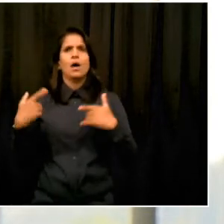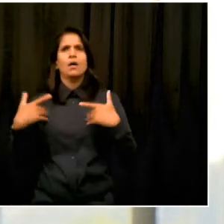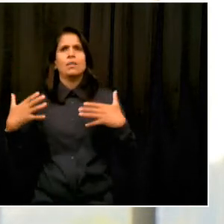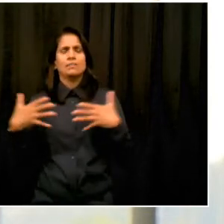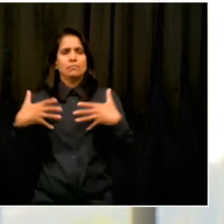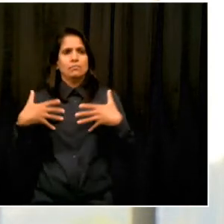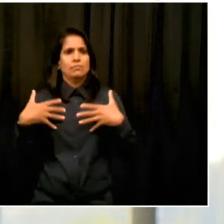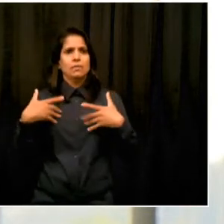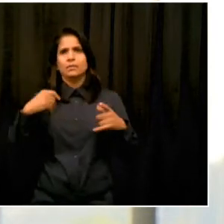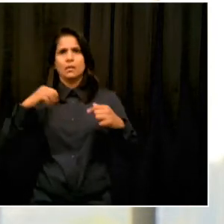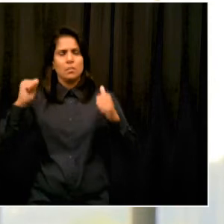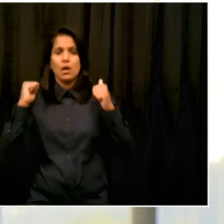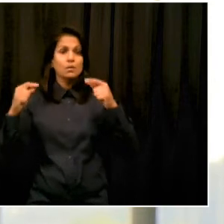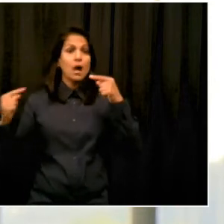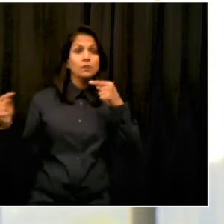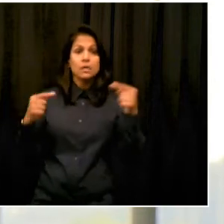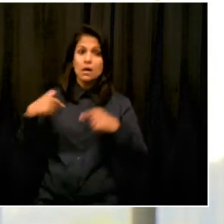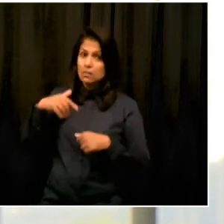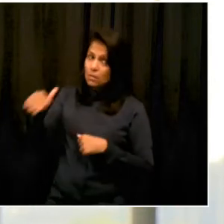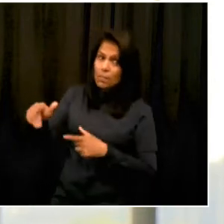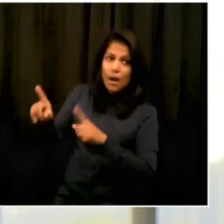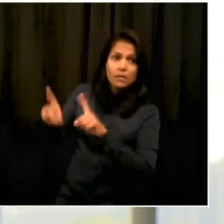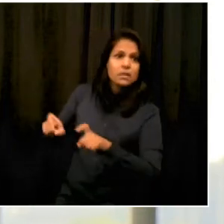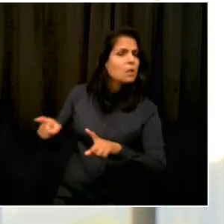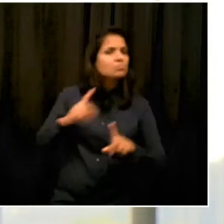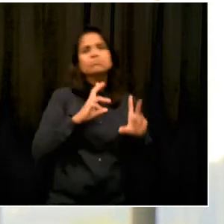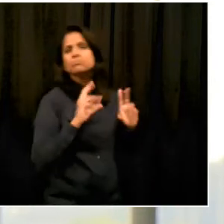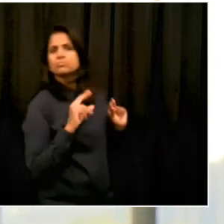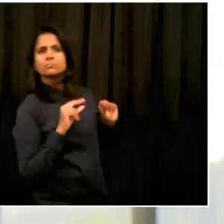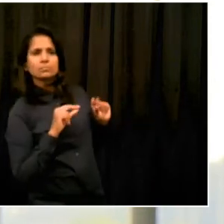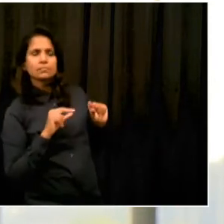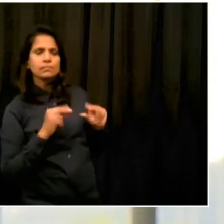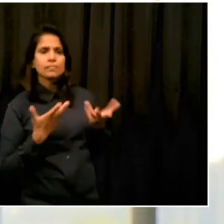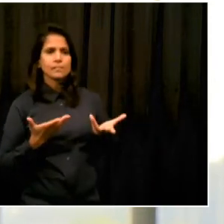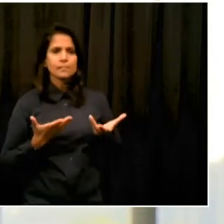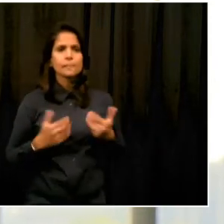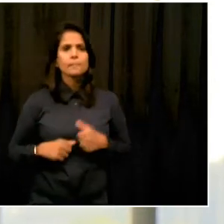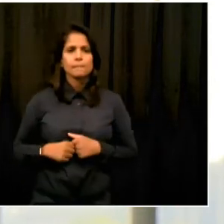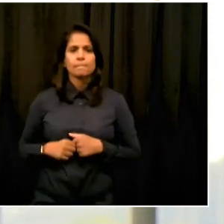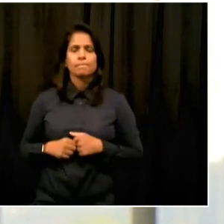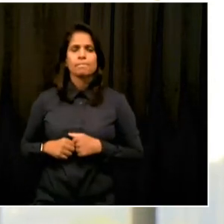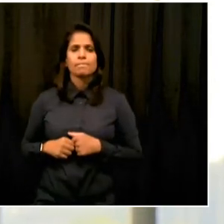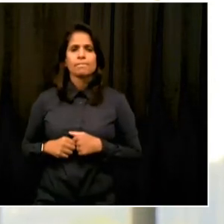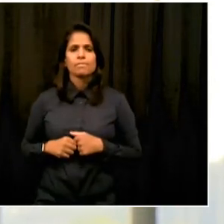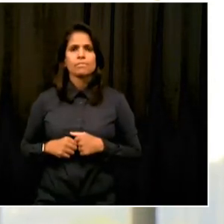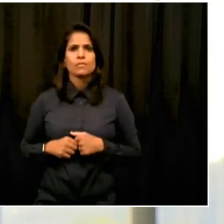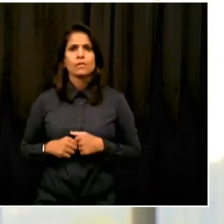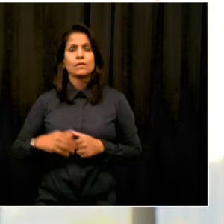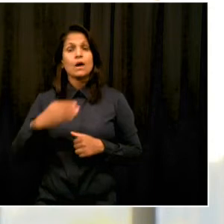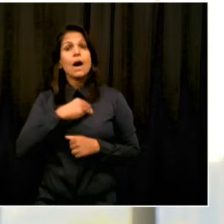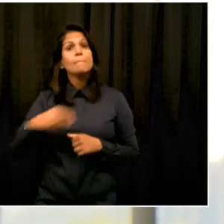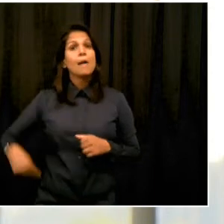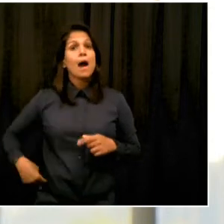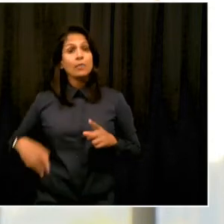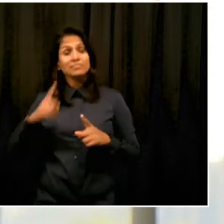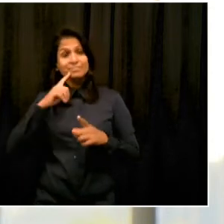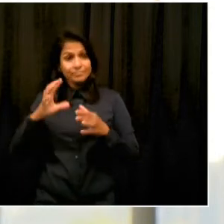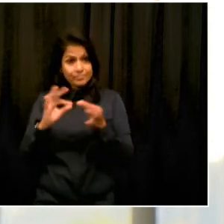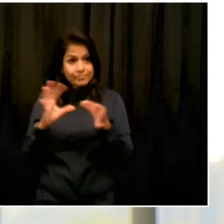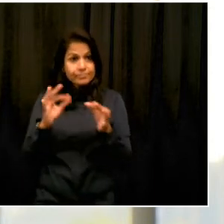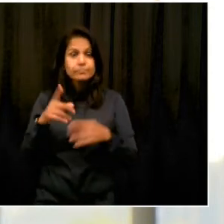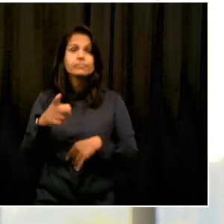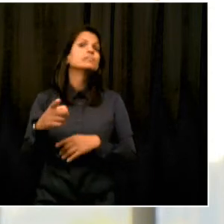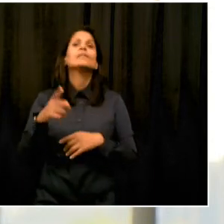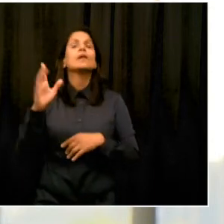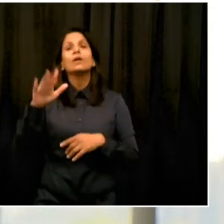I'm concerned, obviously. I want to see if Dr. Choksi wants to offer anything. That's not a problem that's been raised to me, at least, but we'll look